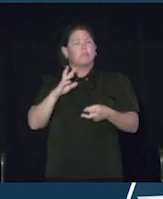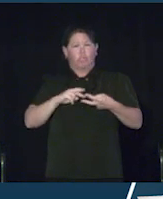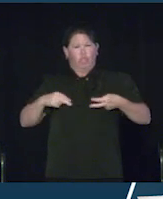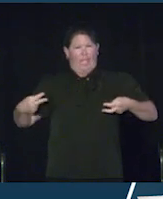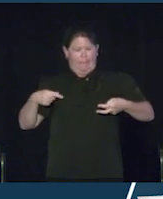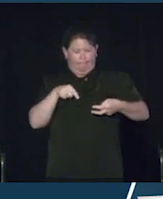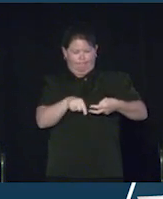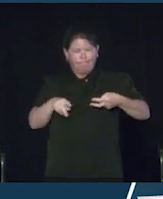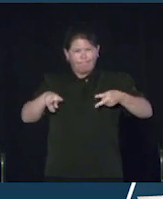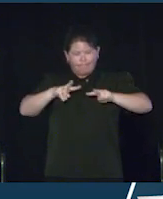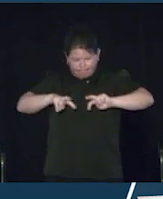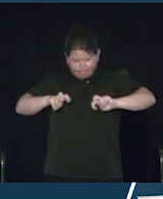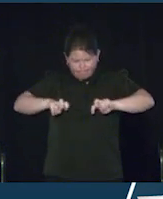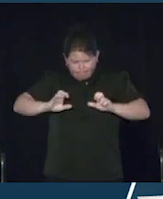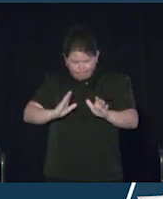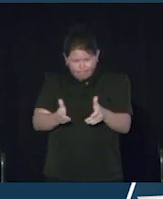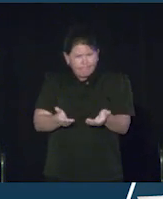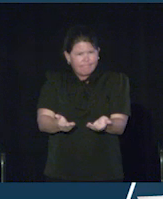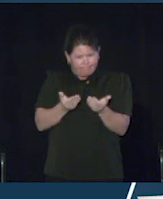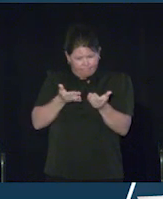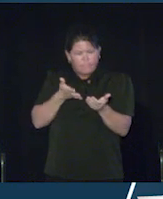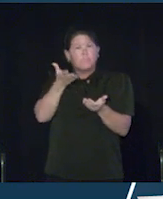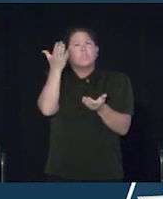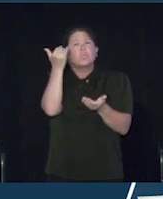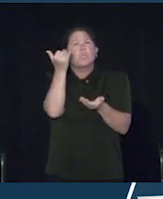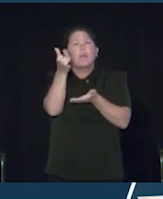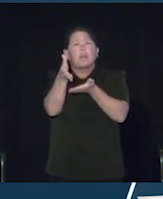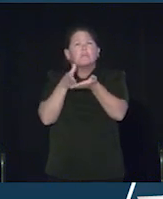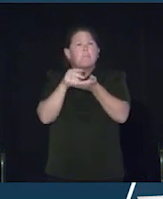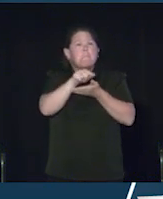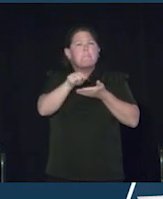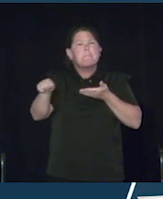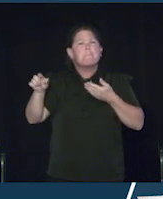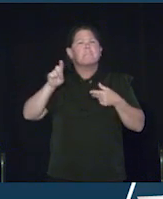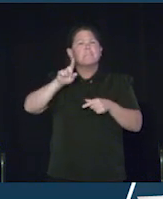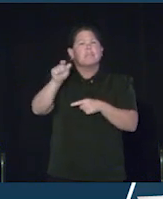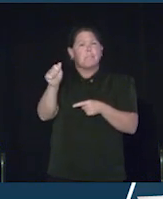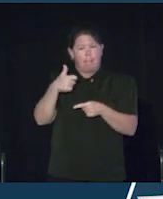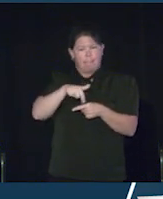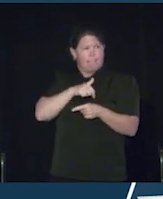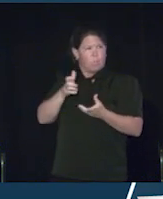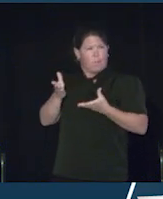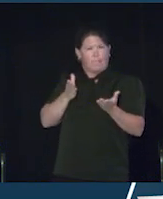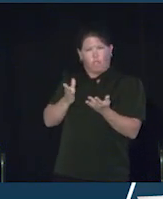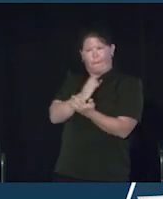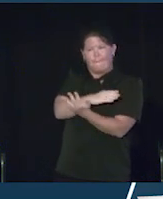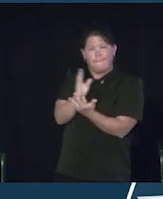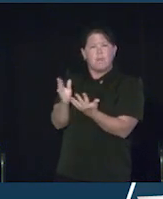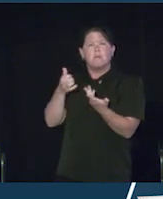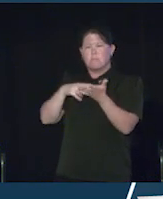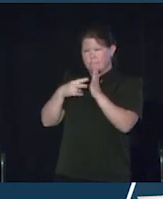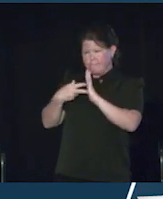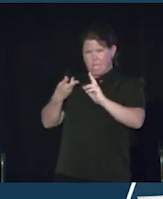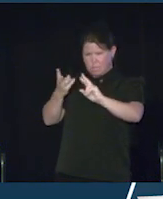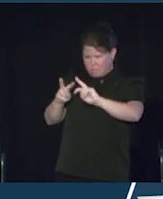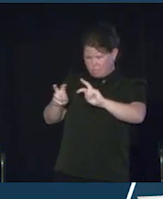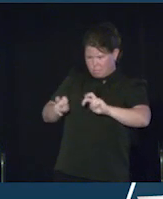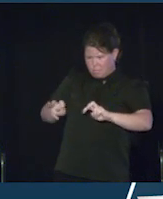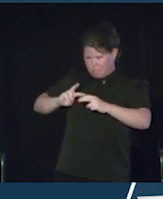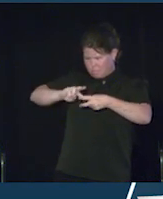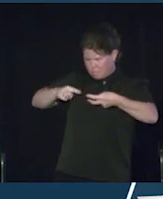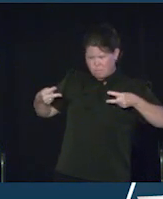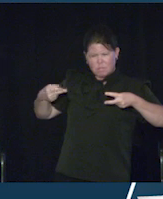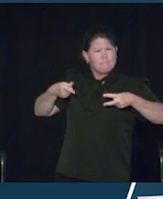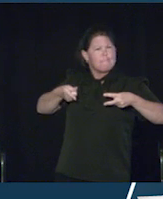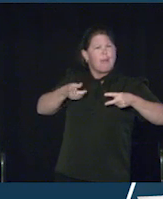specific disabilities that we serve, one of the main ways that we can verify that the person does have